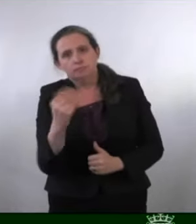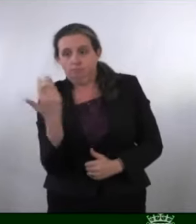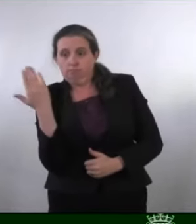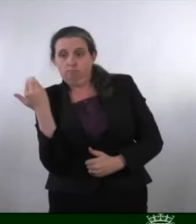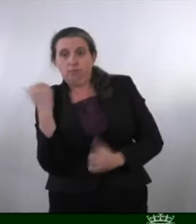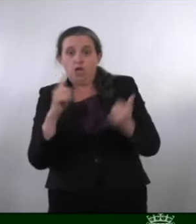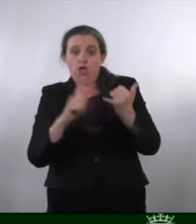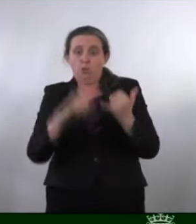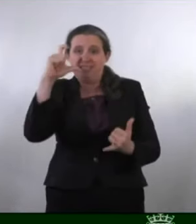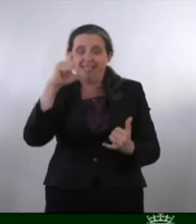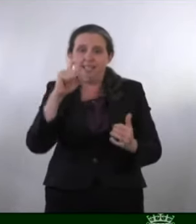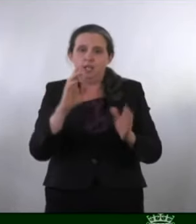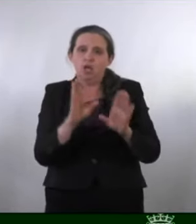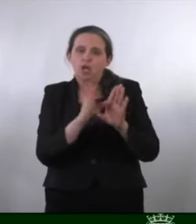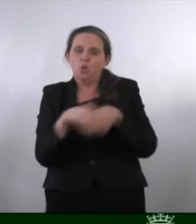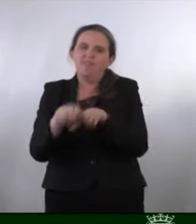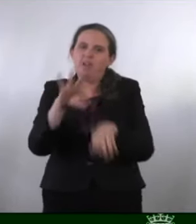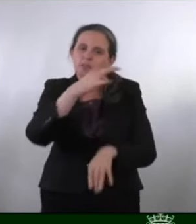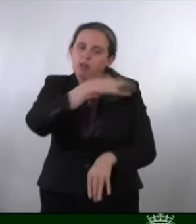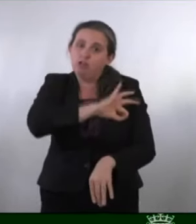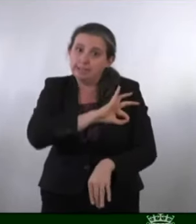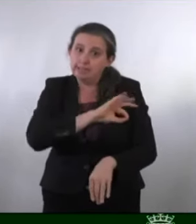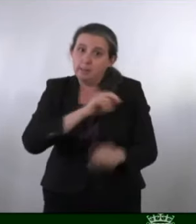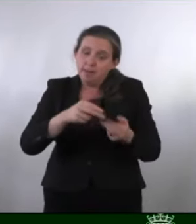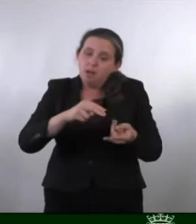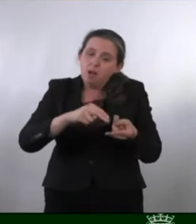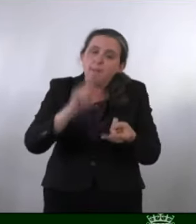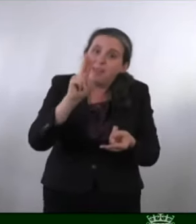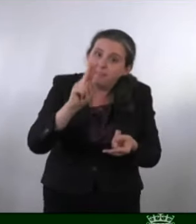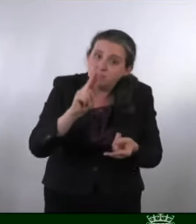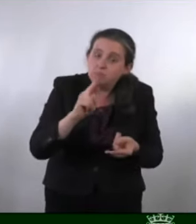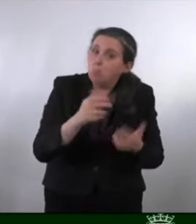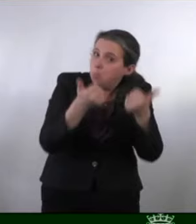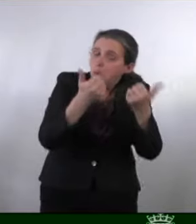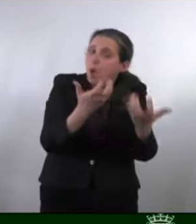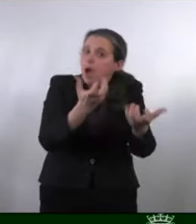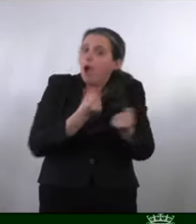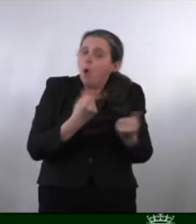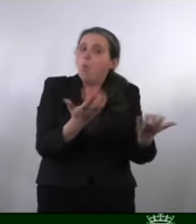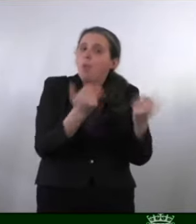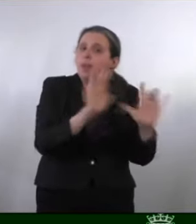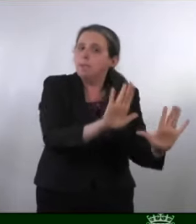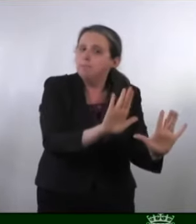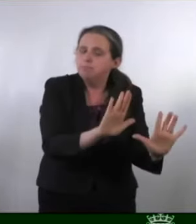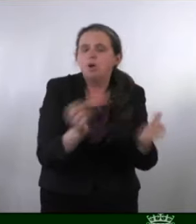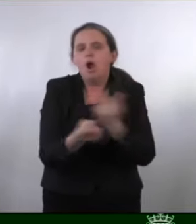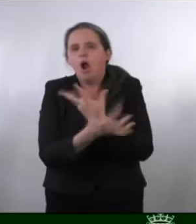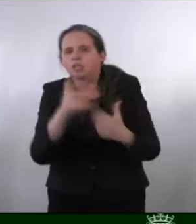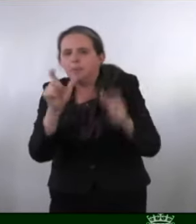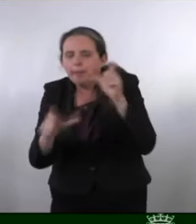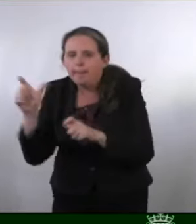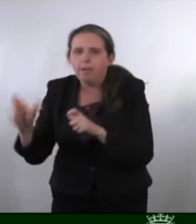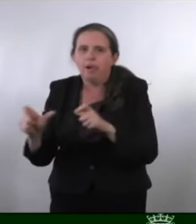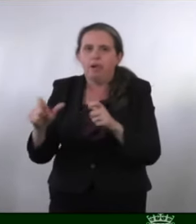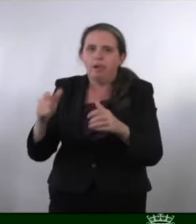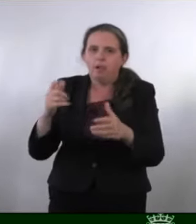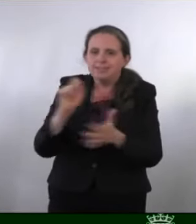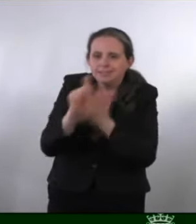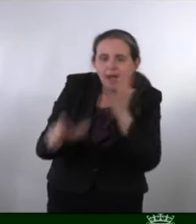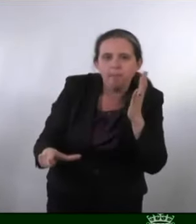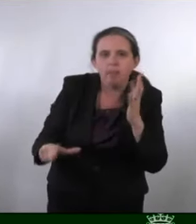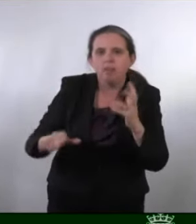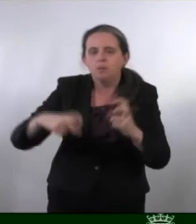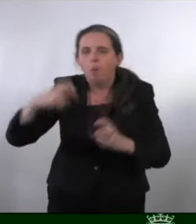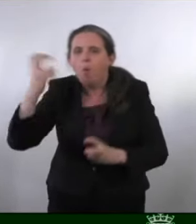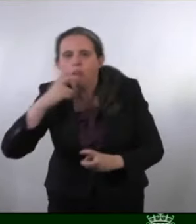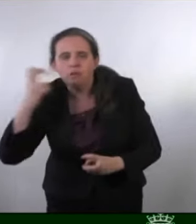legacy benefits, the sick and the disabled, have also faced additional costs and hardship because of the pandemic, and many of those costs were incurred simply to